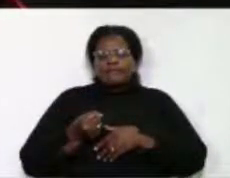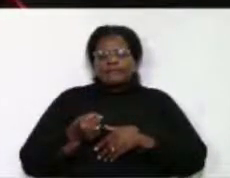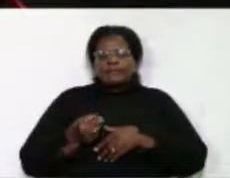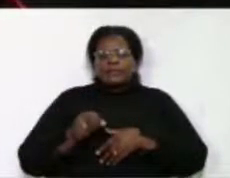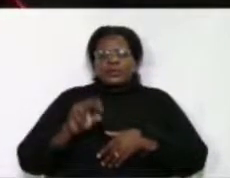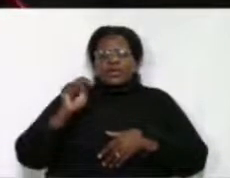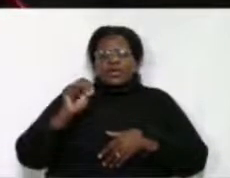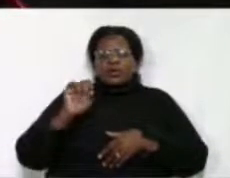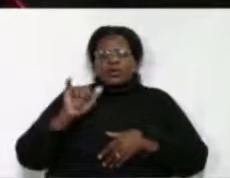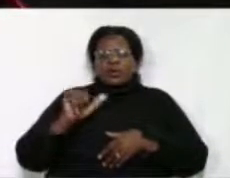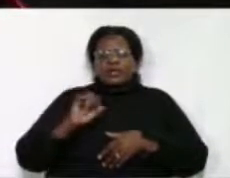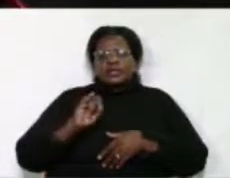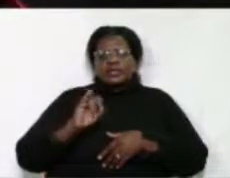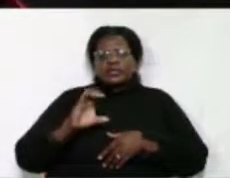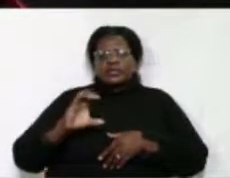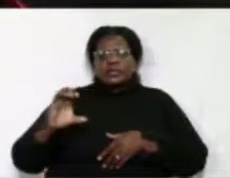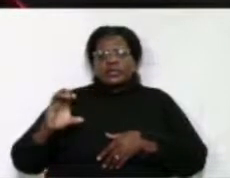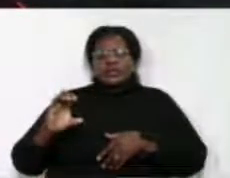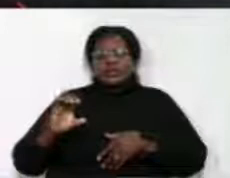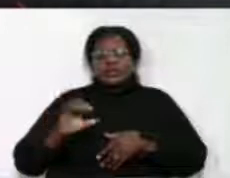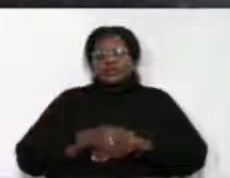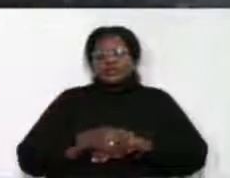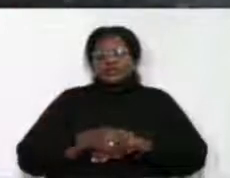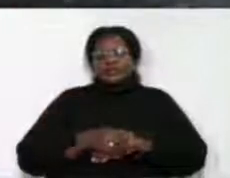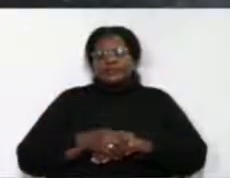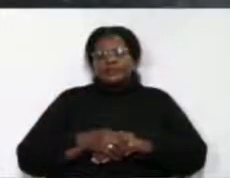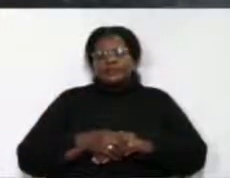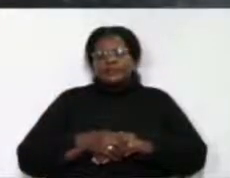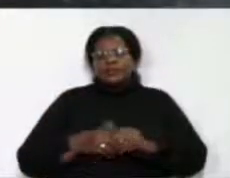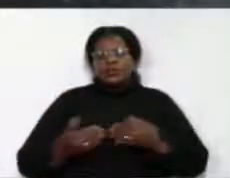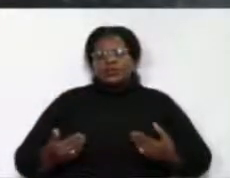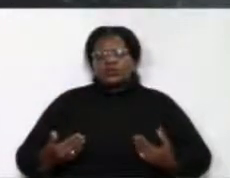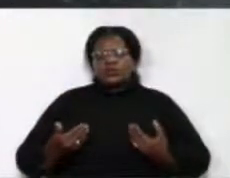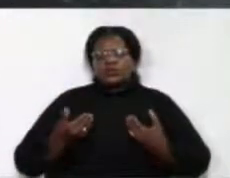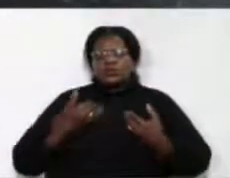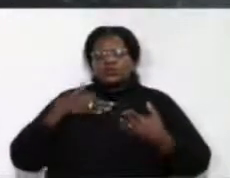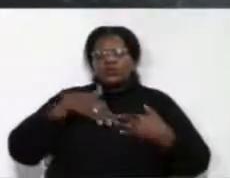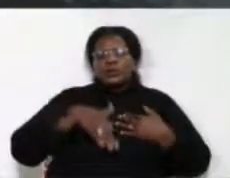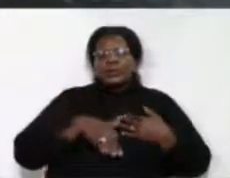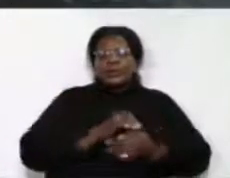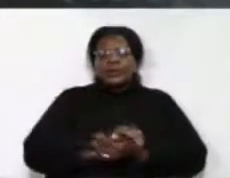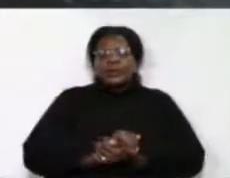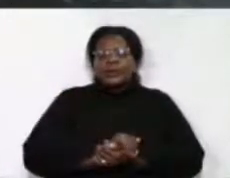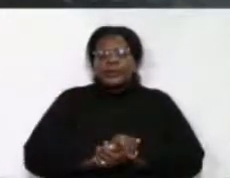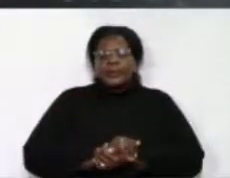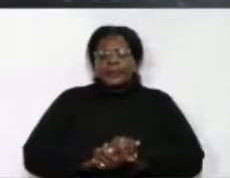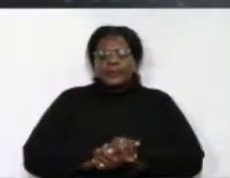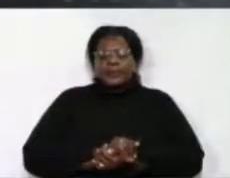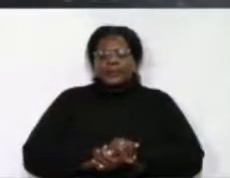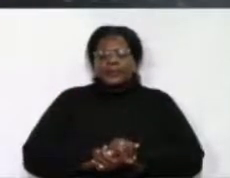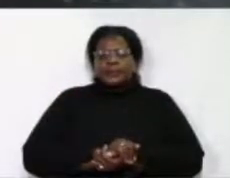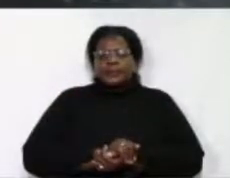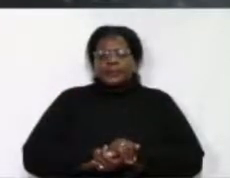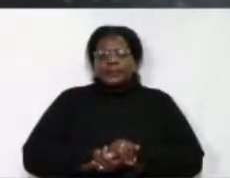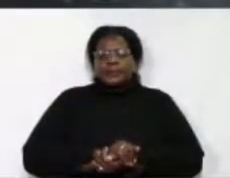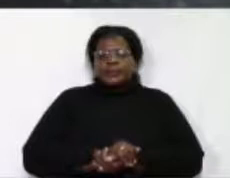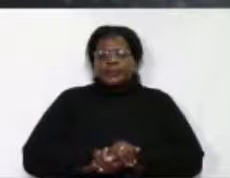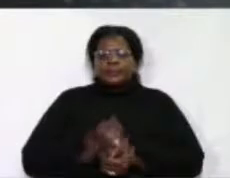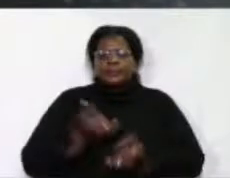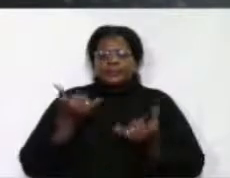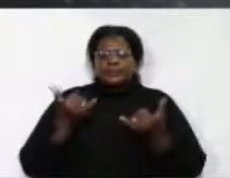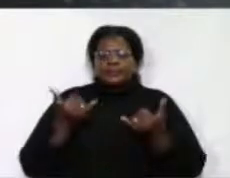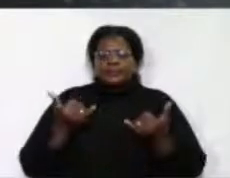NYC or National Youth Council of Namibia. They are currently having